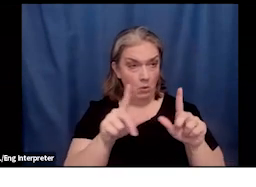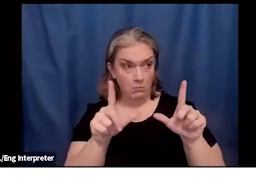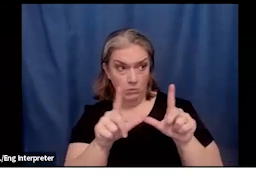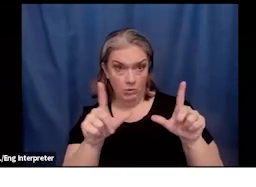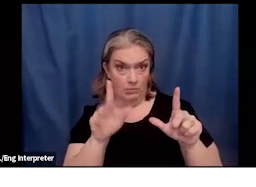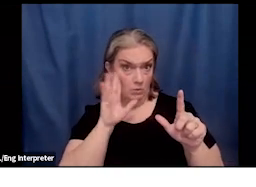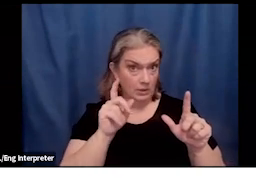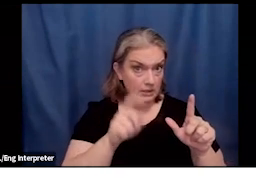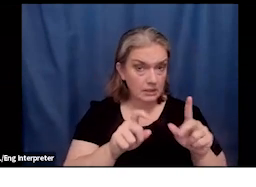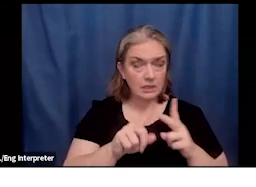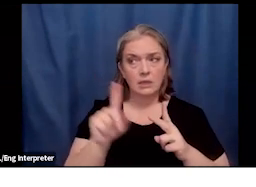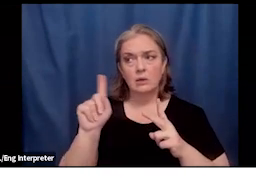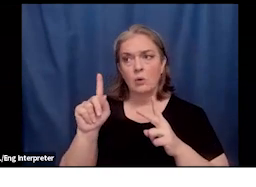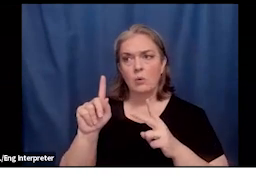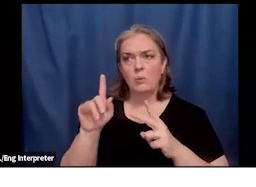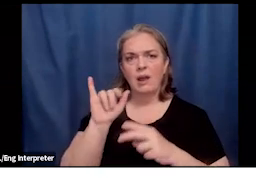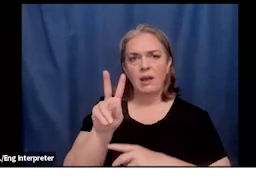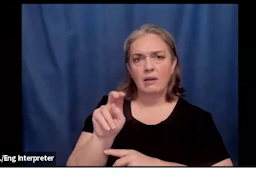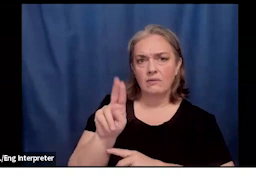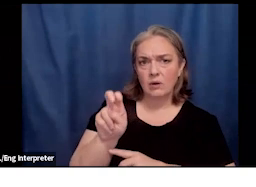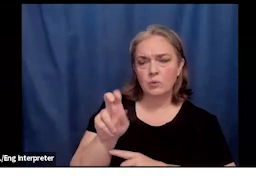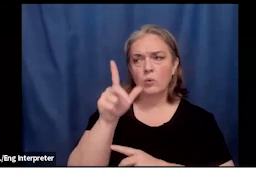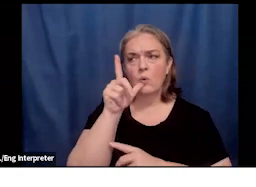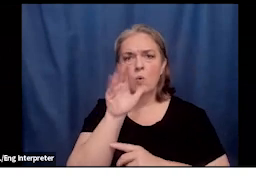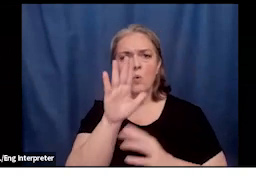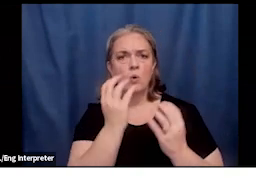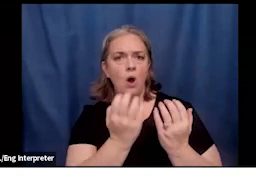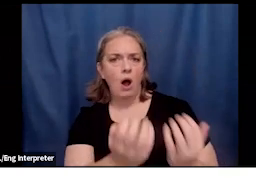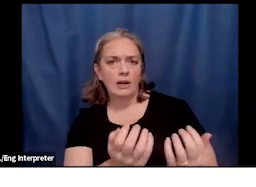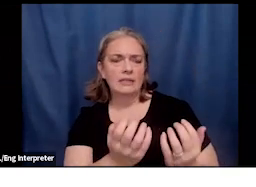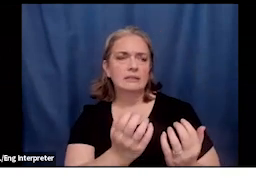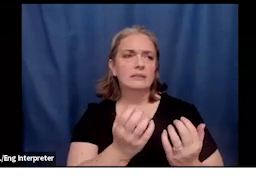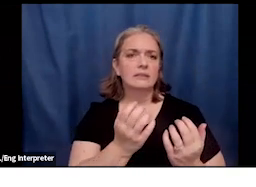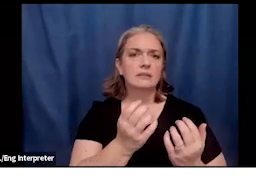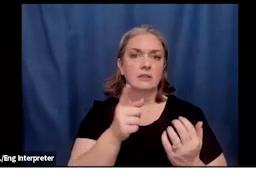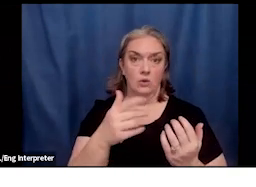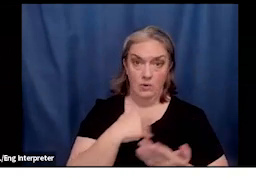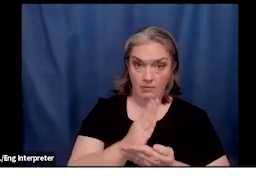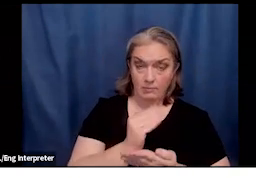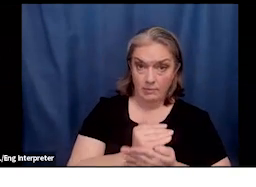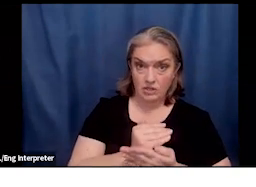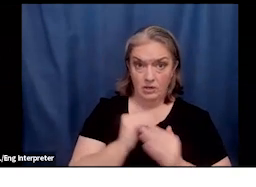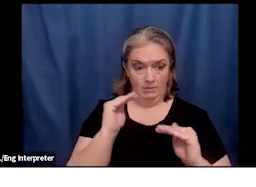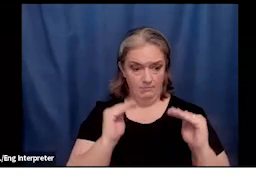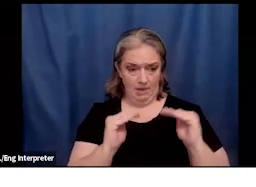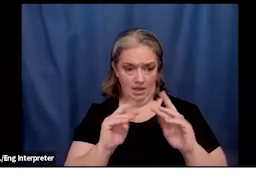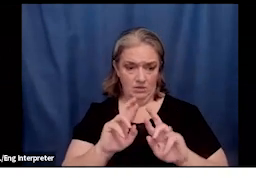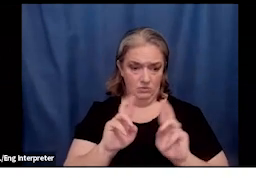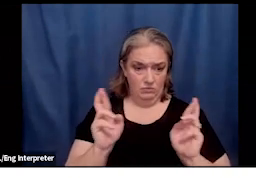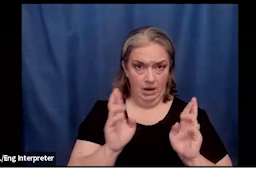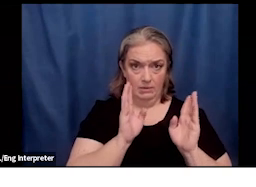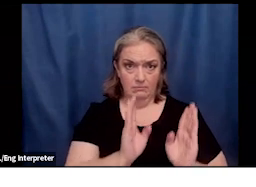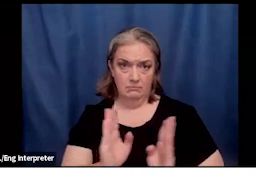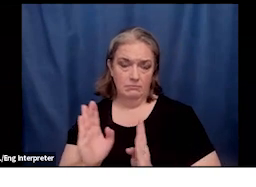needs, venue arrangement, your intended audience, and of course that you have your budget balanced and ready to go. You